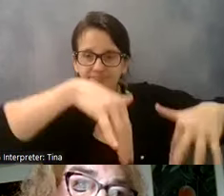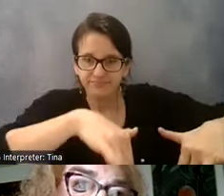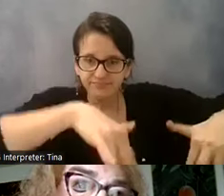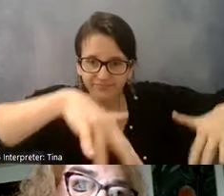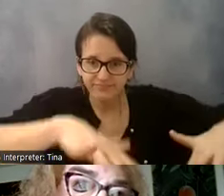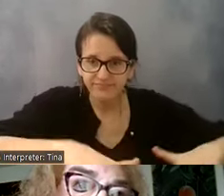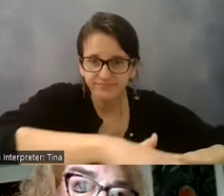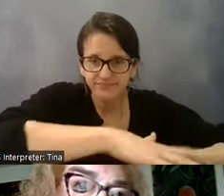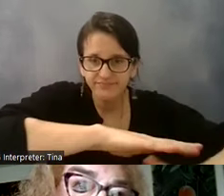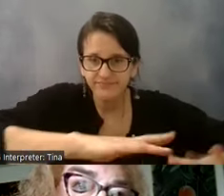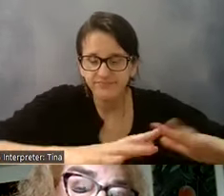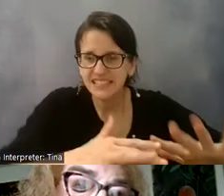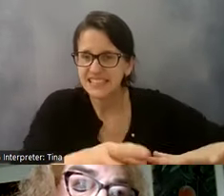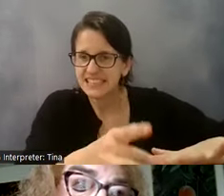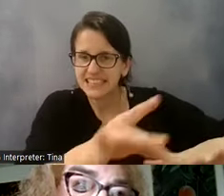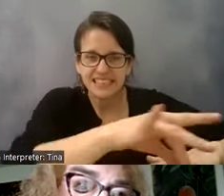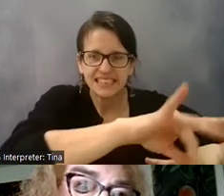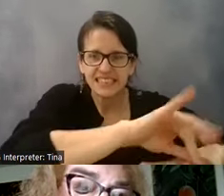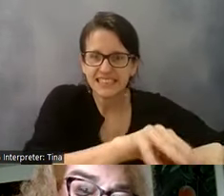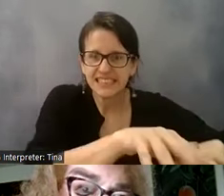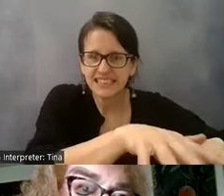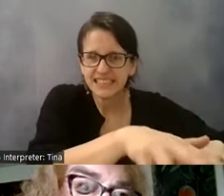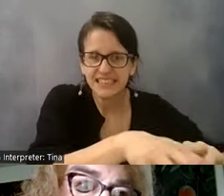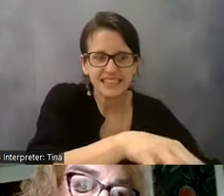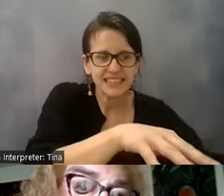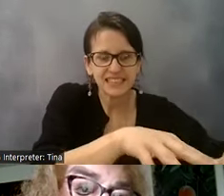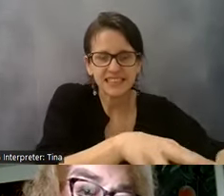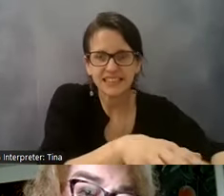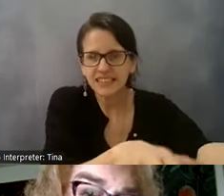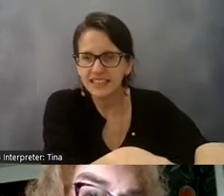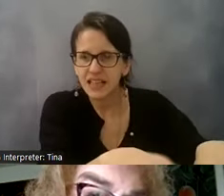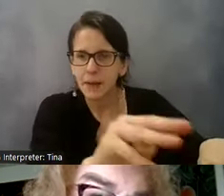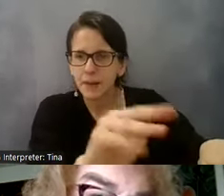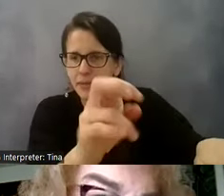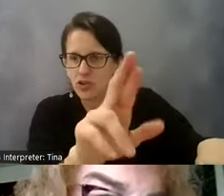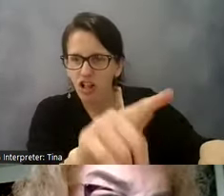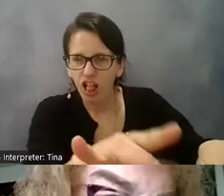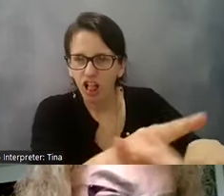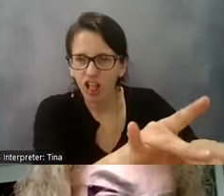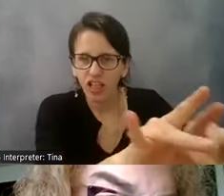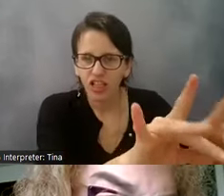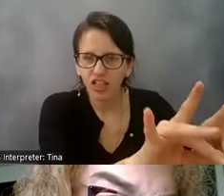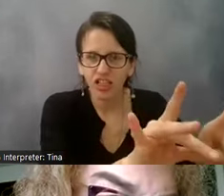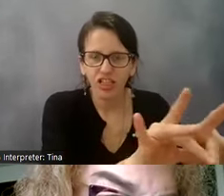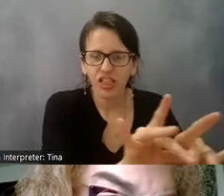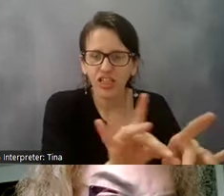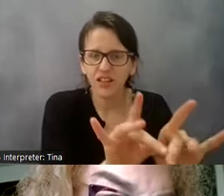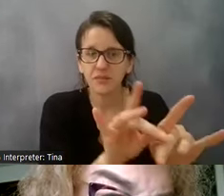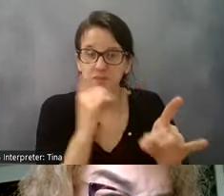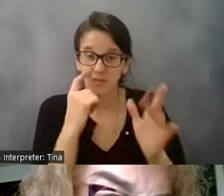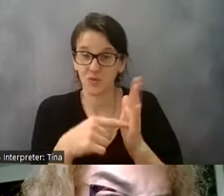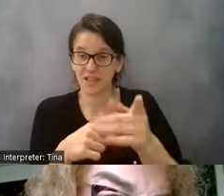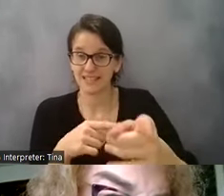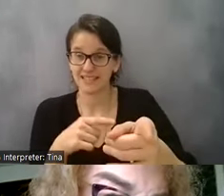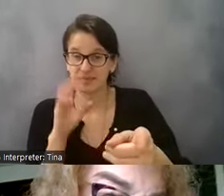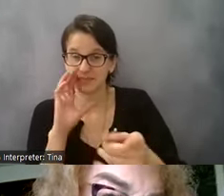glue particles of organic matter and minerals together into soil aggregates. You can see in that photo